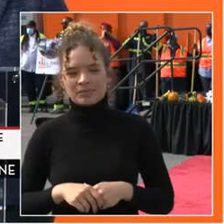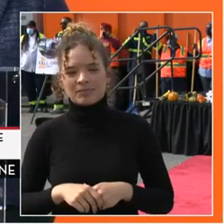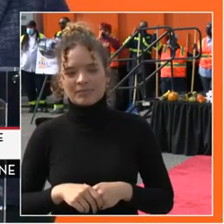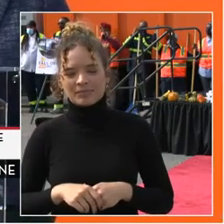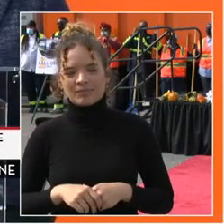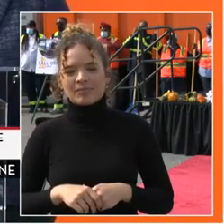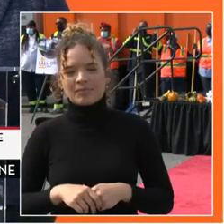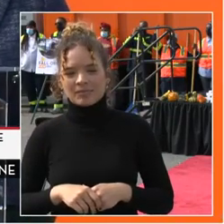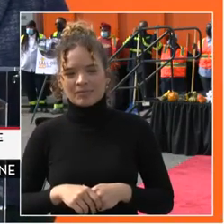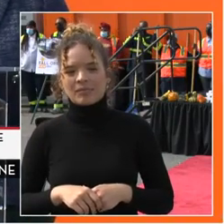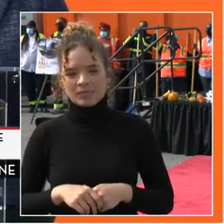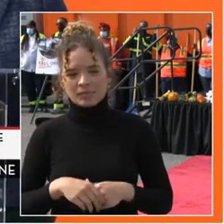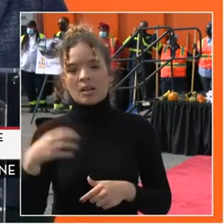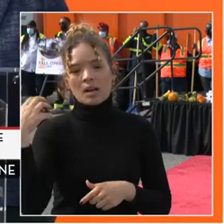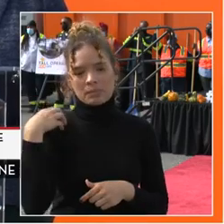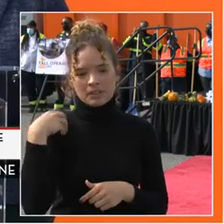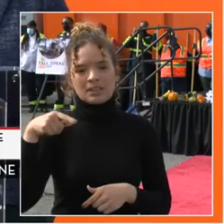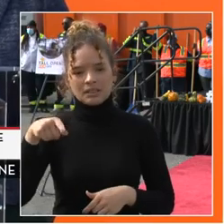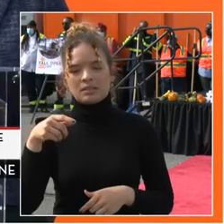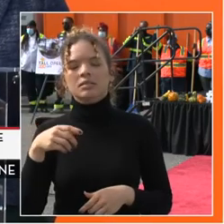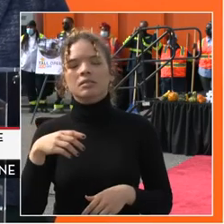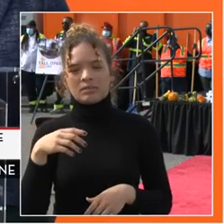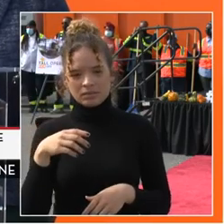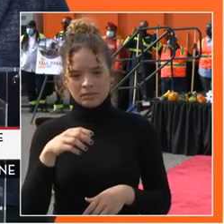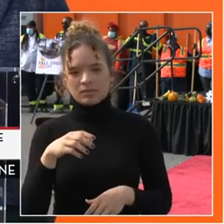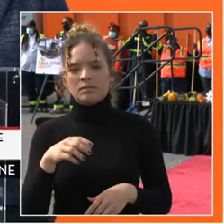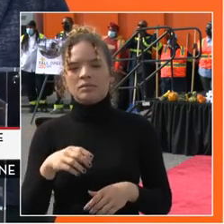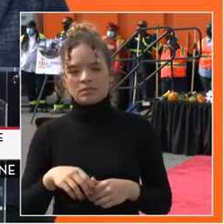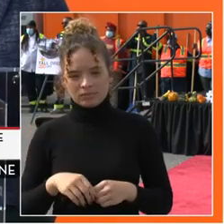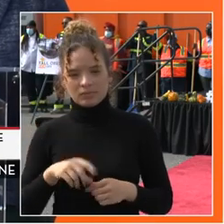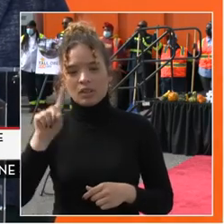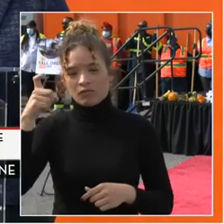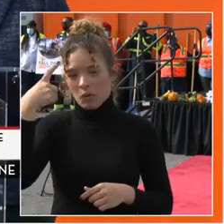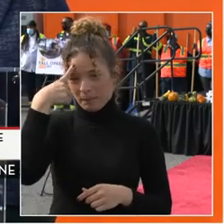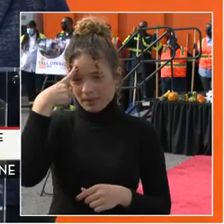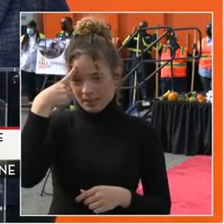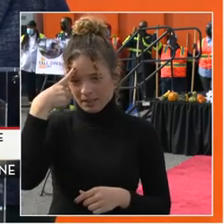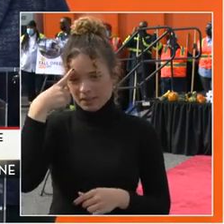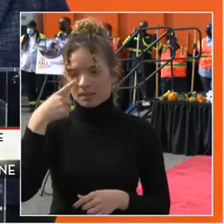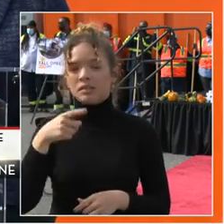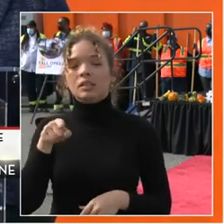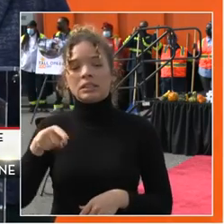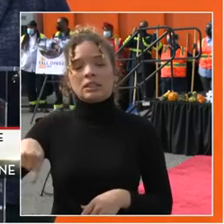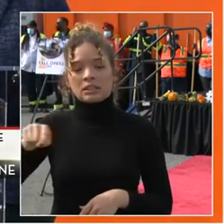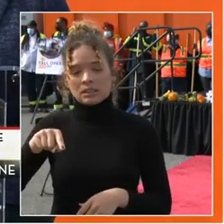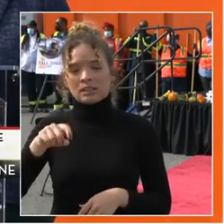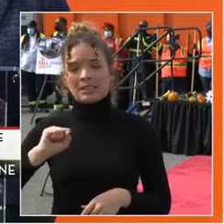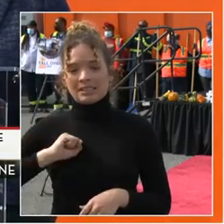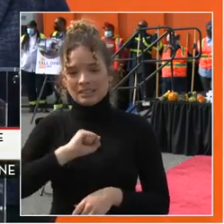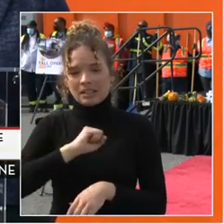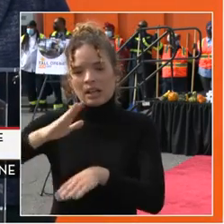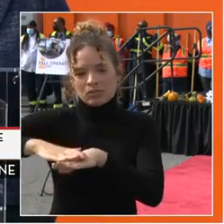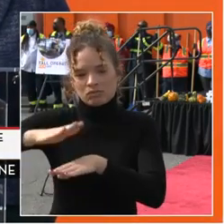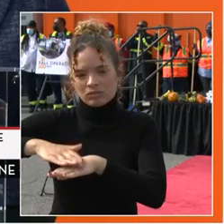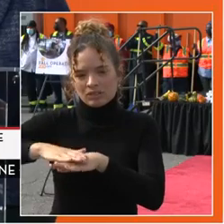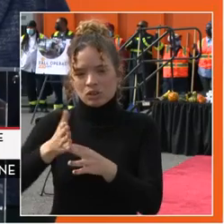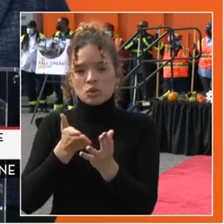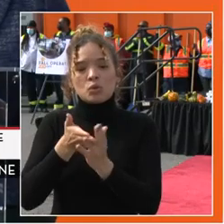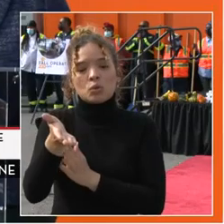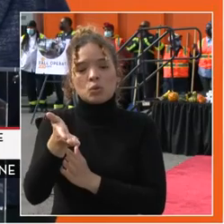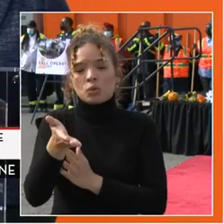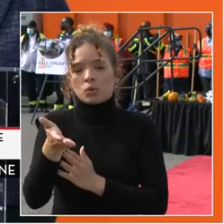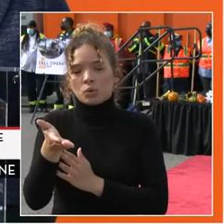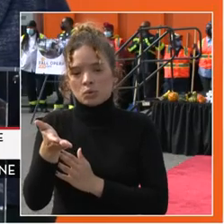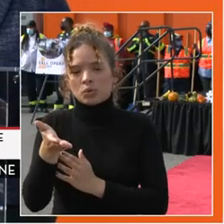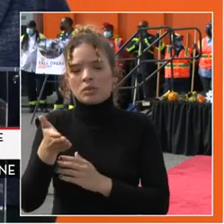government to share security alerts that are going on at the Capitol through Alert D.C. And I was wondering if